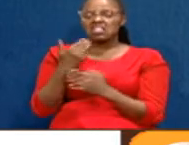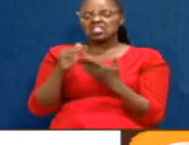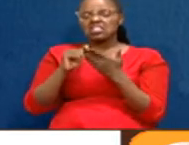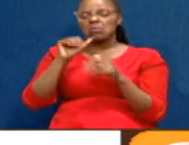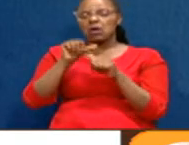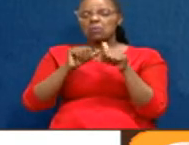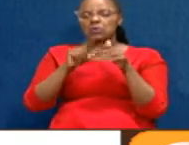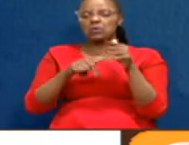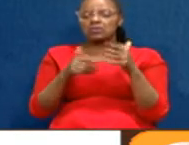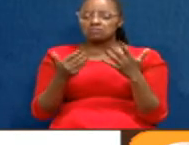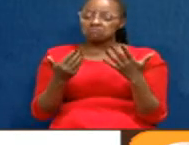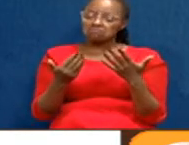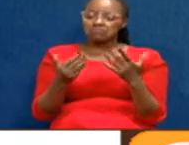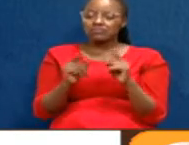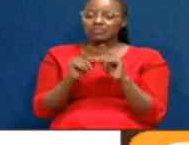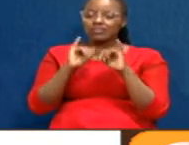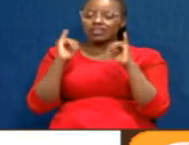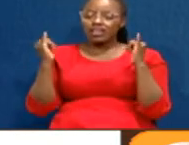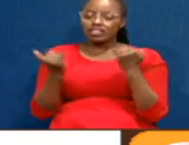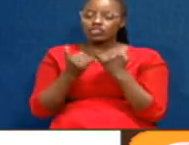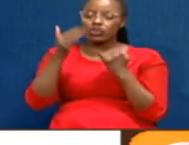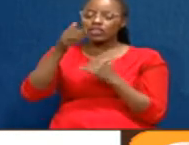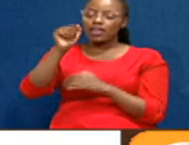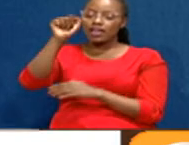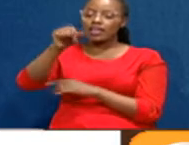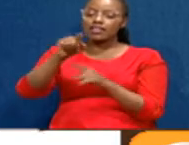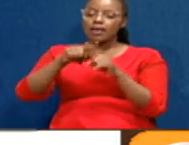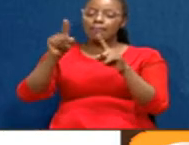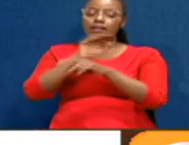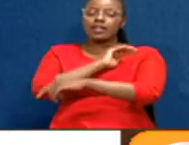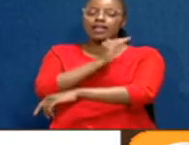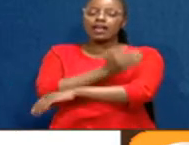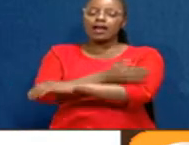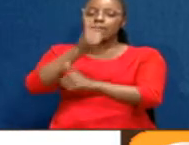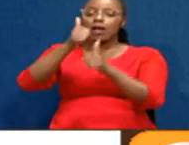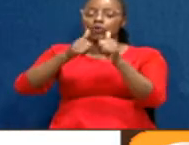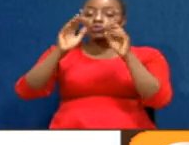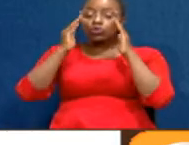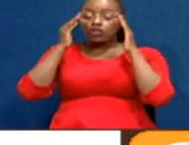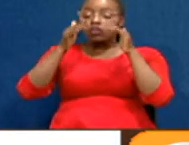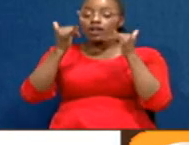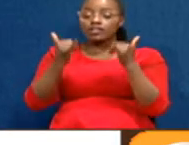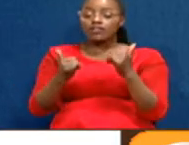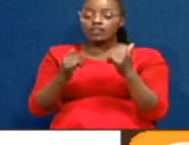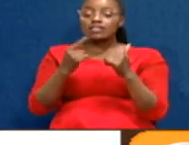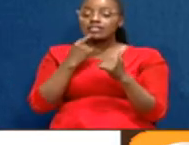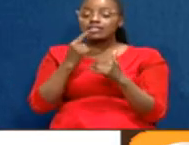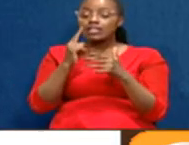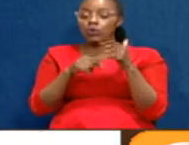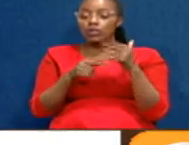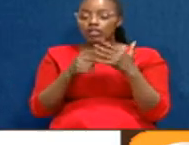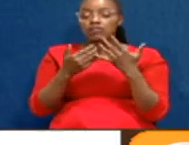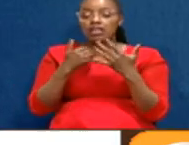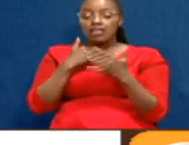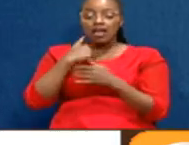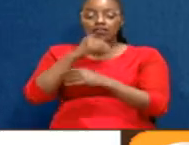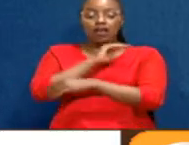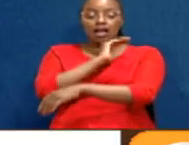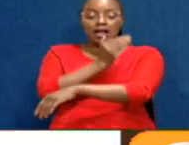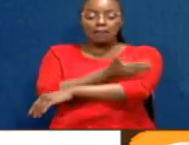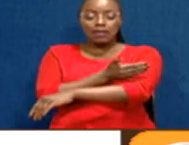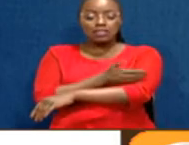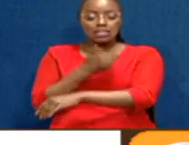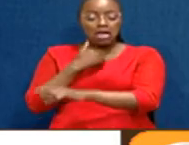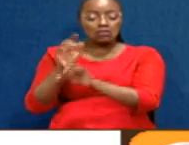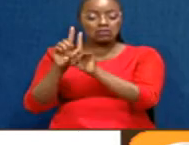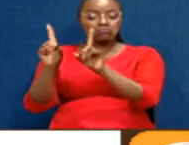less sort of the institutions are there, but the capacity is what we are looking at. Rightly put, as do they have the capacity to